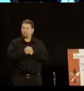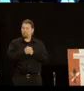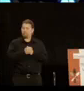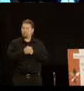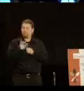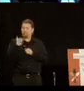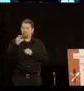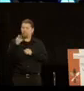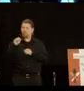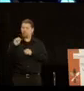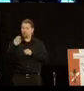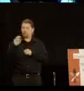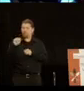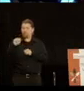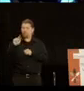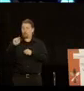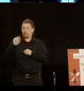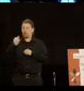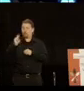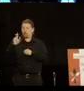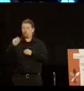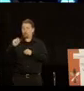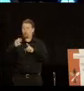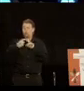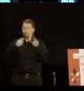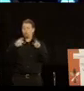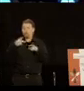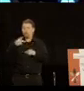And Jonathan Scheinman from Pinellas County.